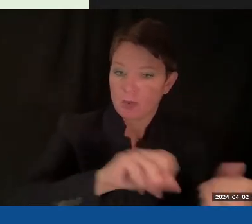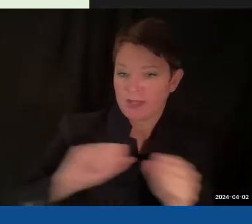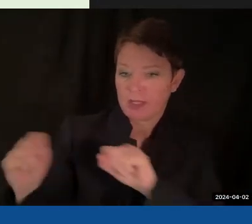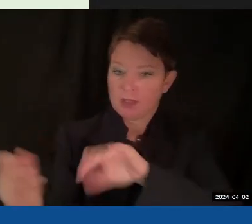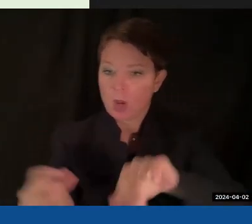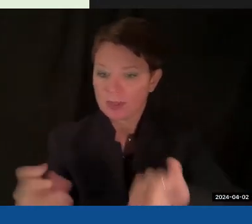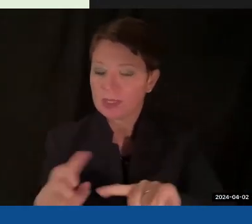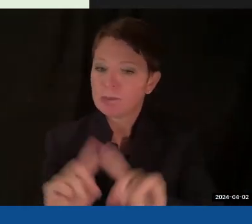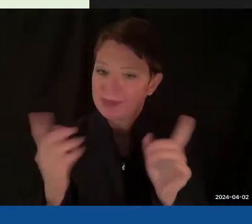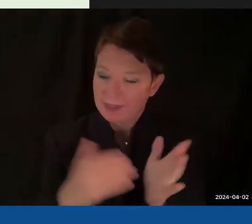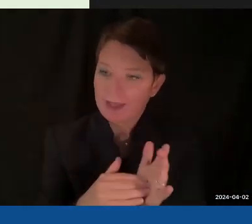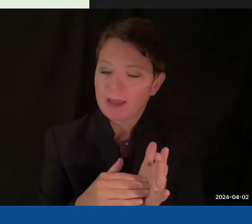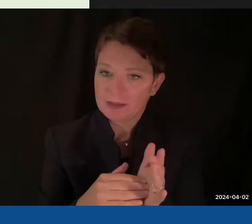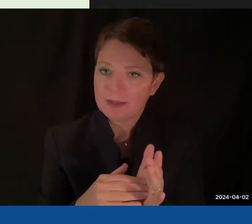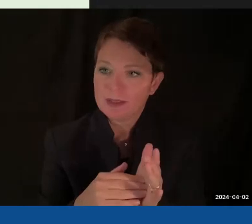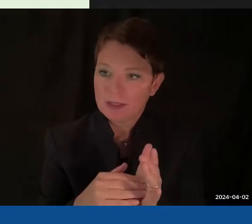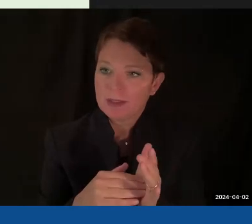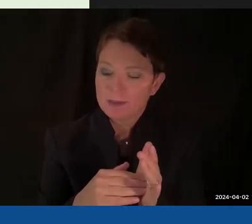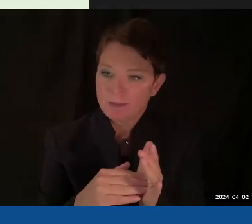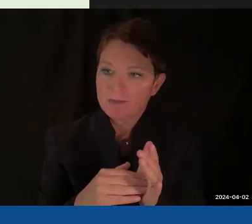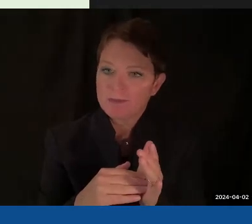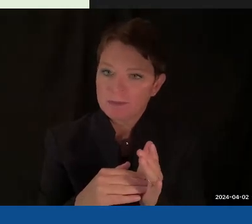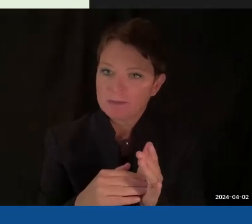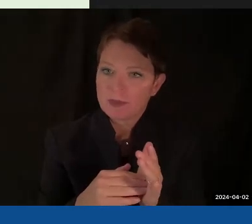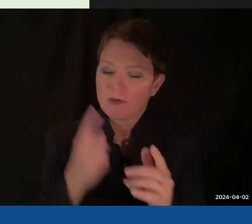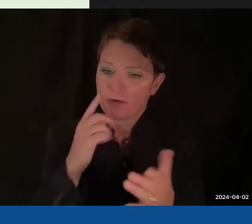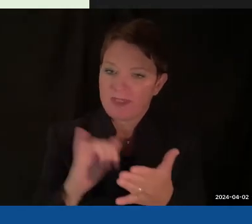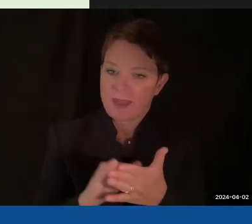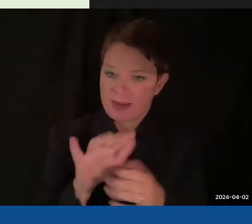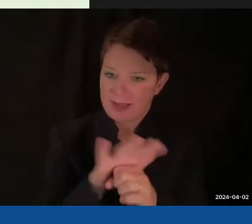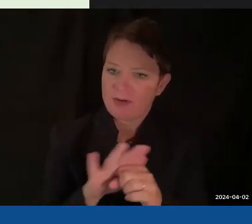out from that area.